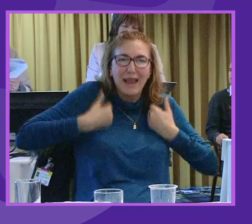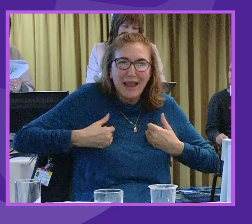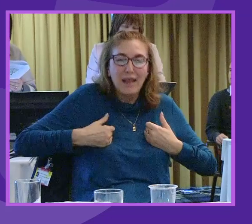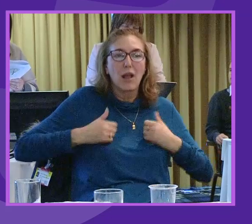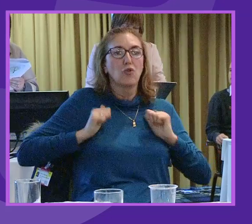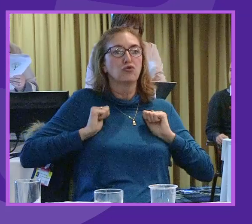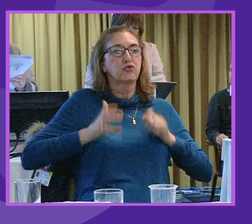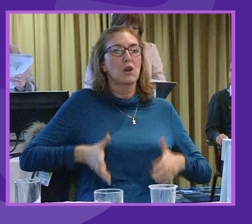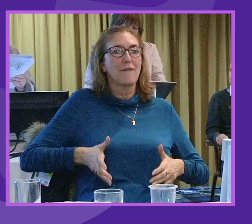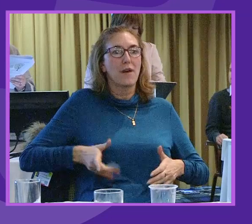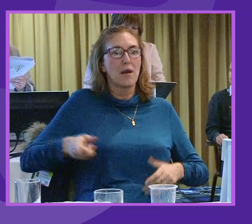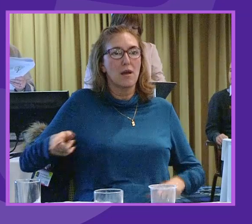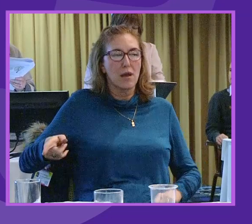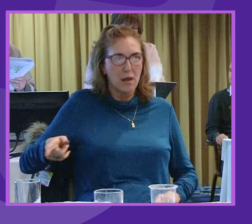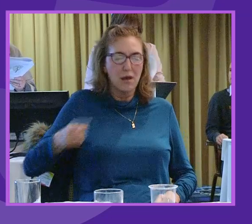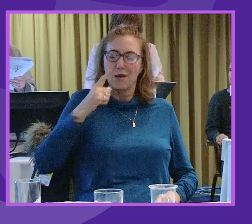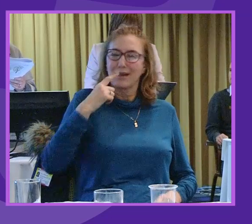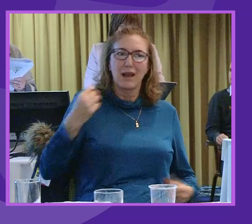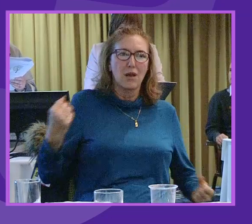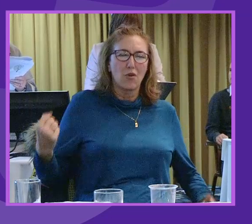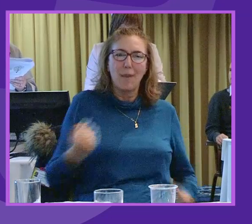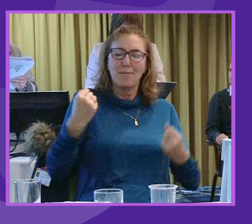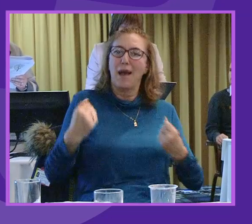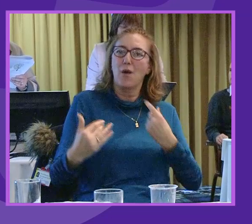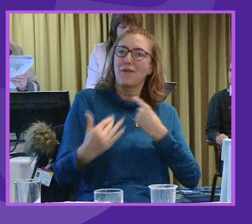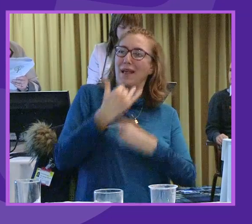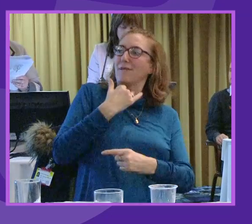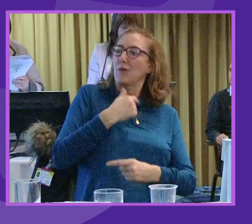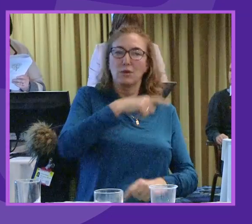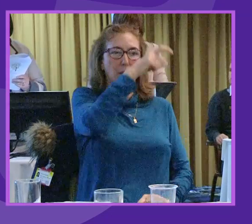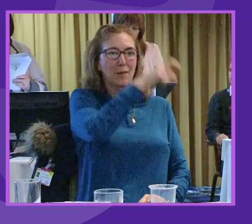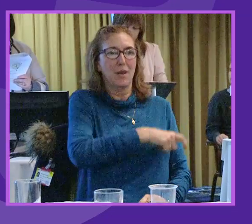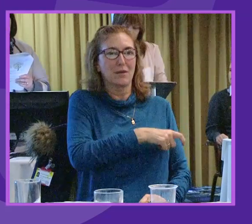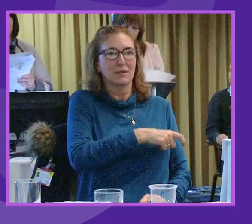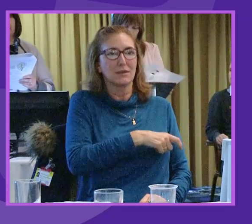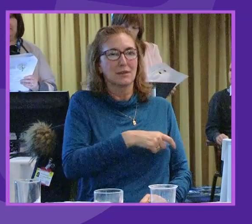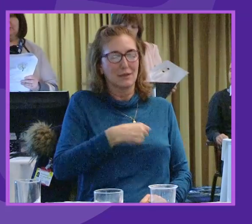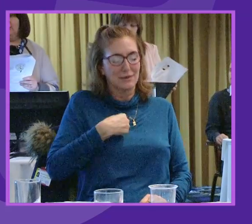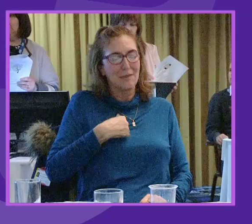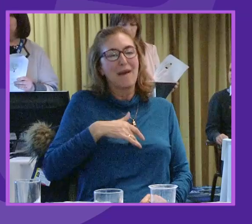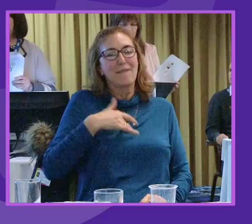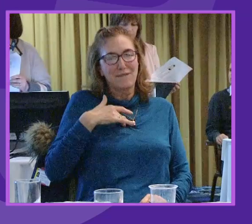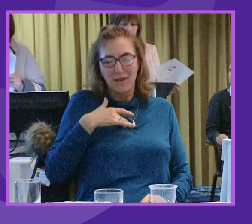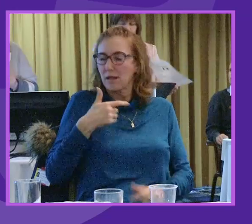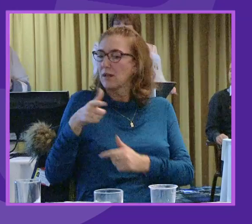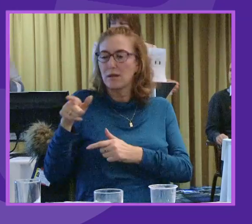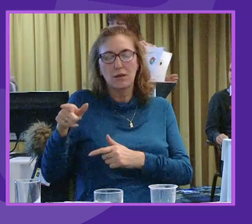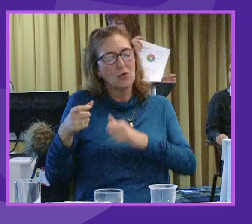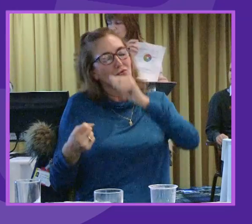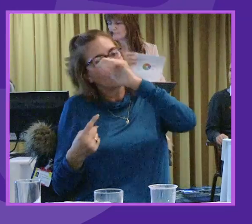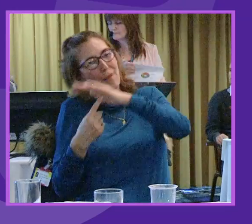those experiences as a way of support to others, whilst continuing along their own journey. And I